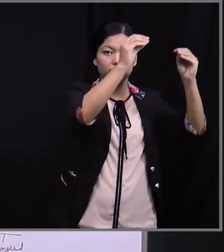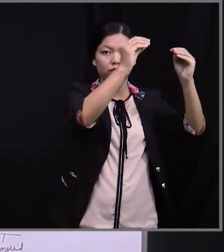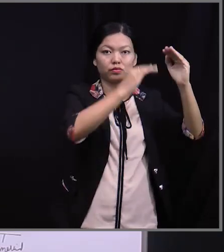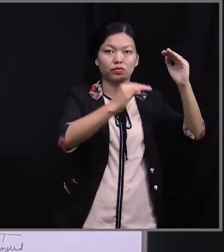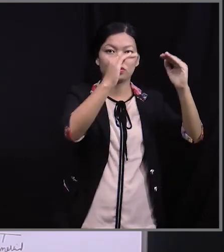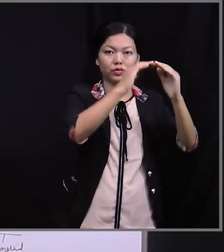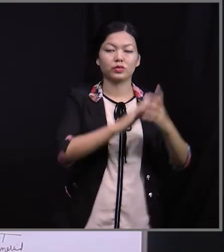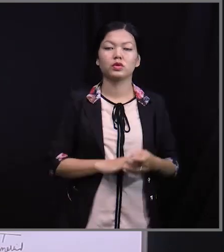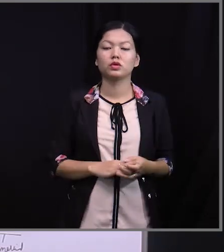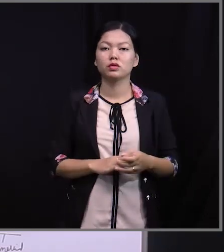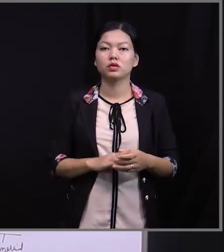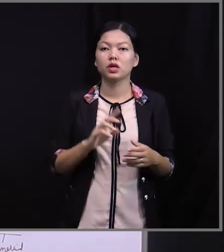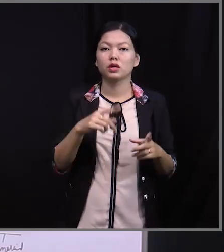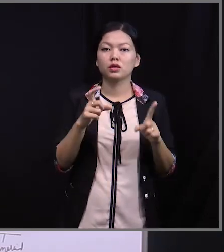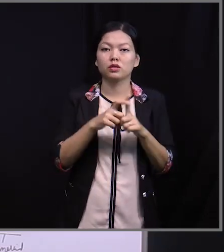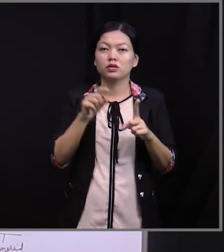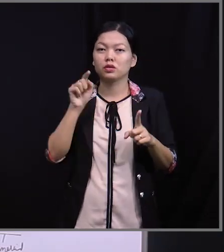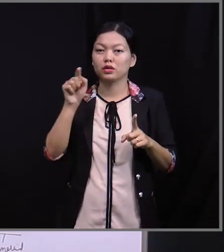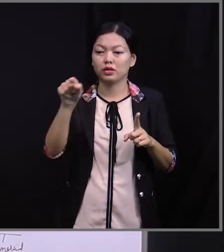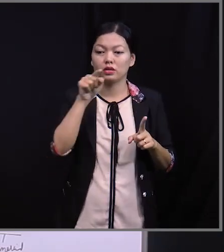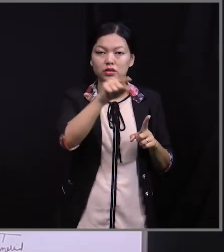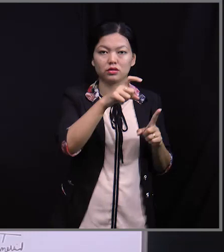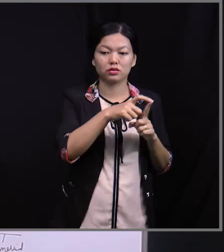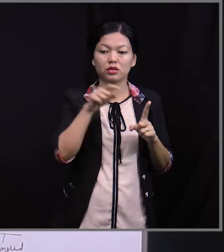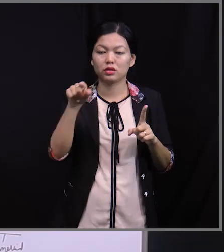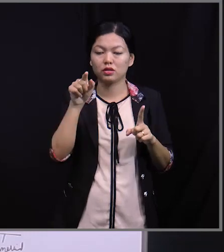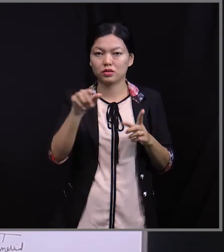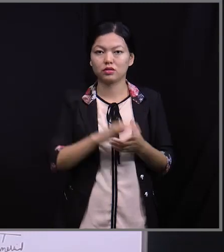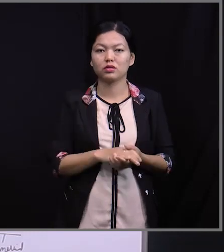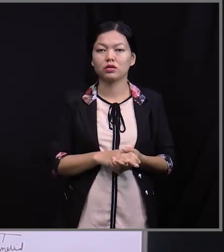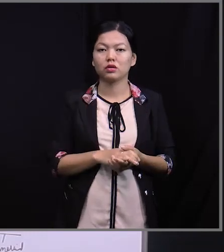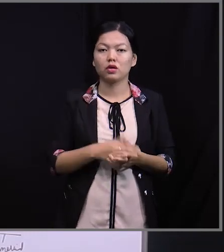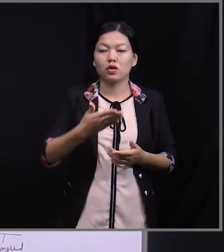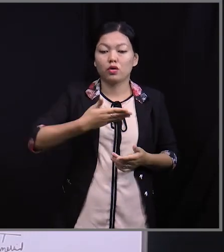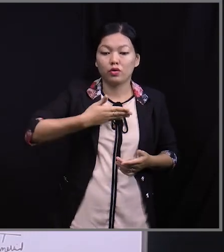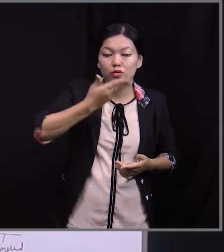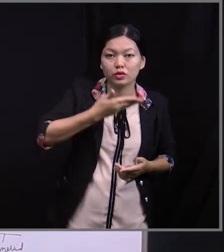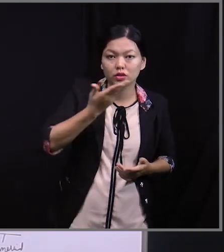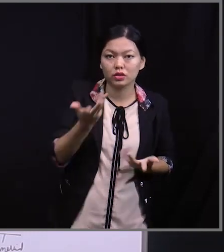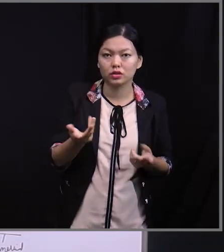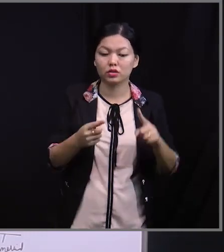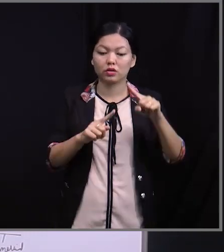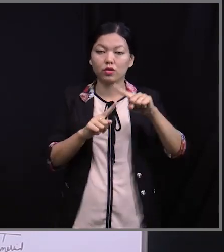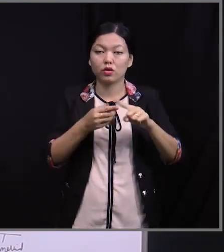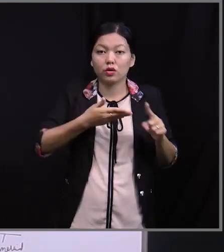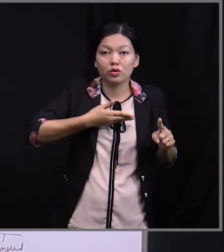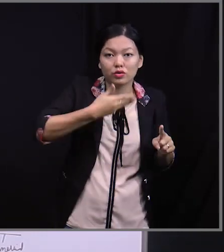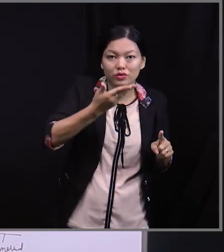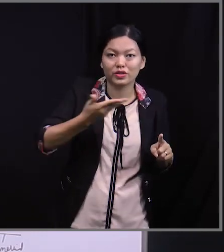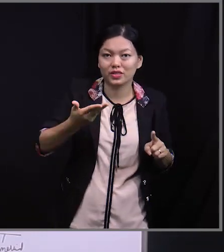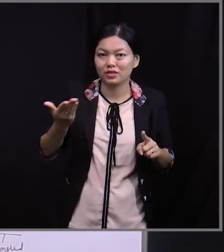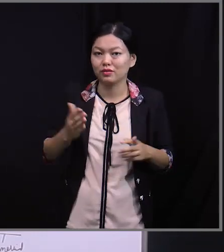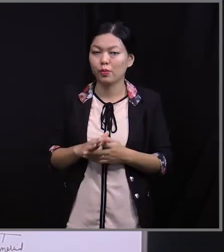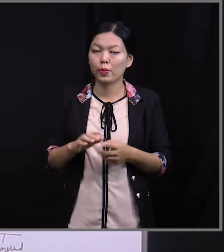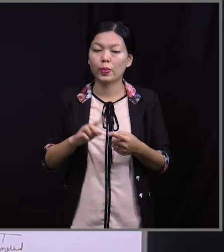directing. Directing is giving instructions. Giving instructions that as an entrepreneur, a